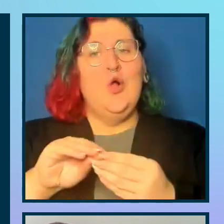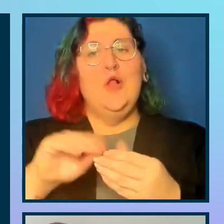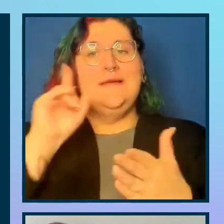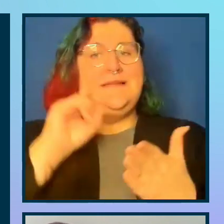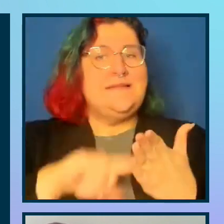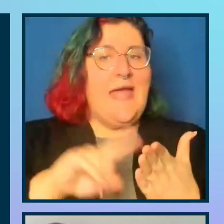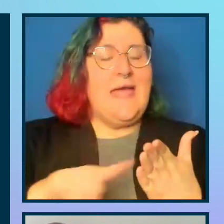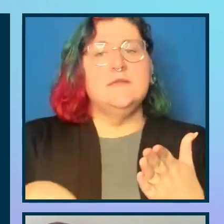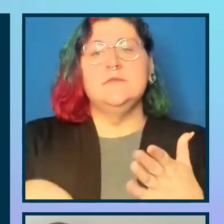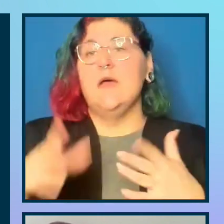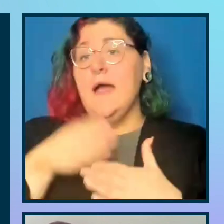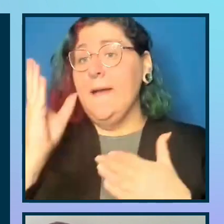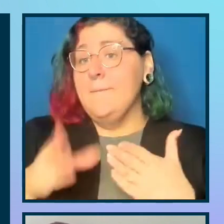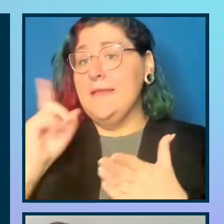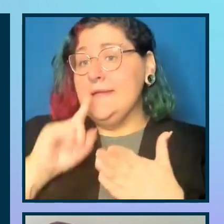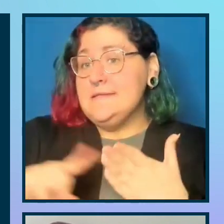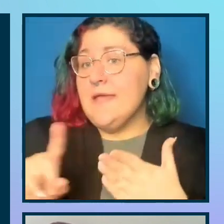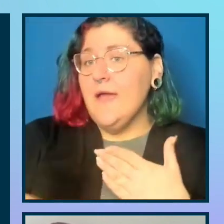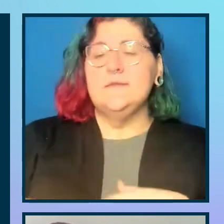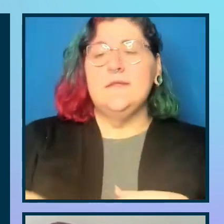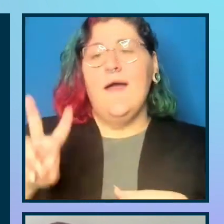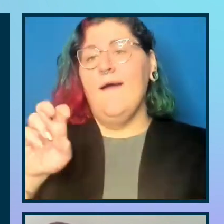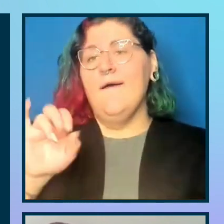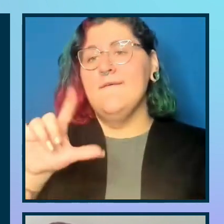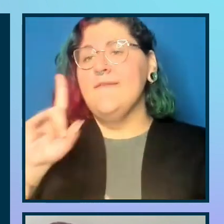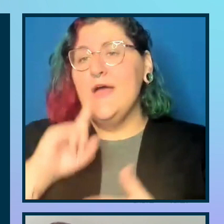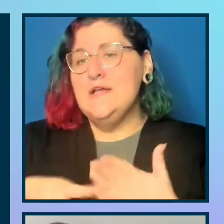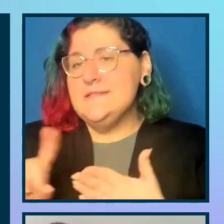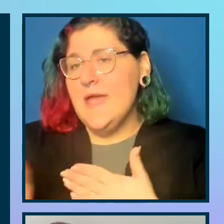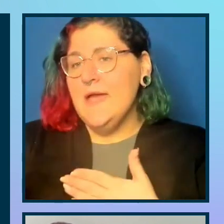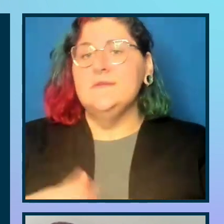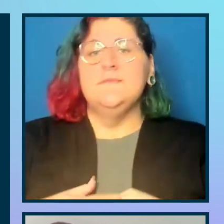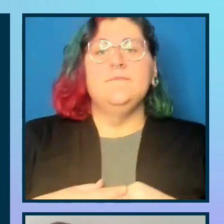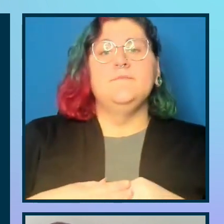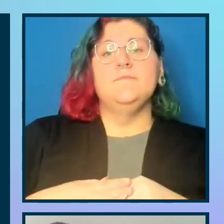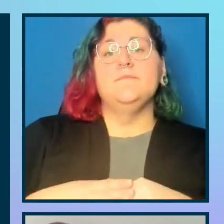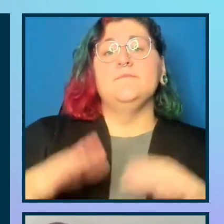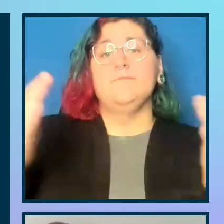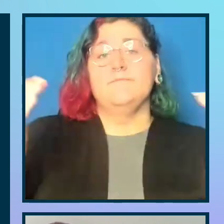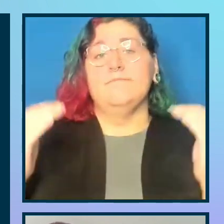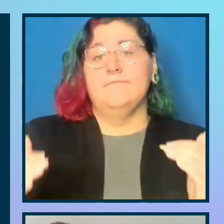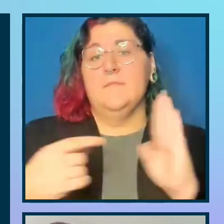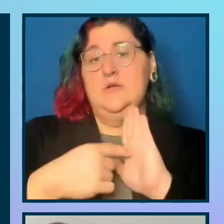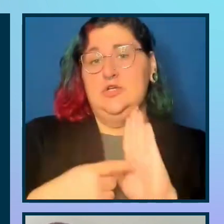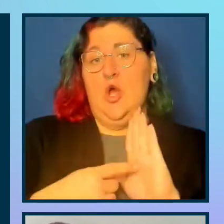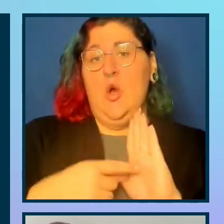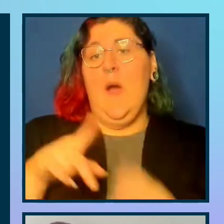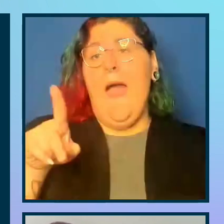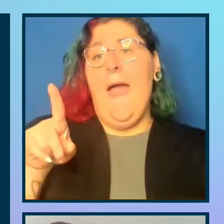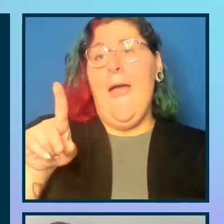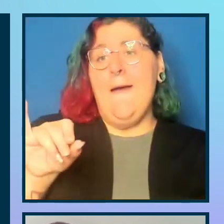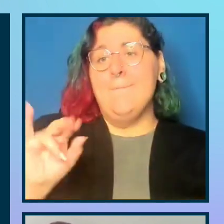to the favorite project widget, we show a list of cards, each associated with a pin project. Projects represent source code